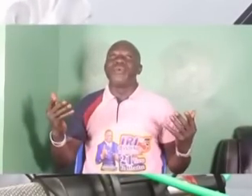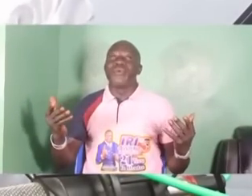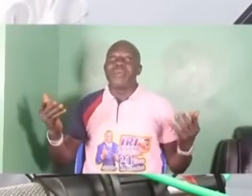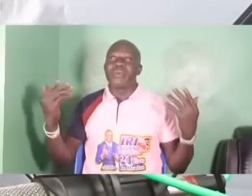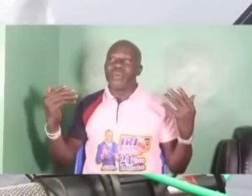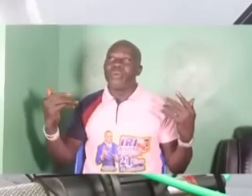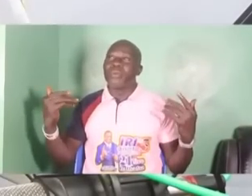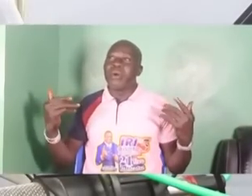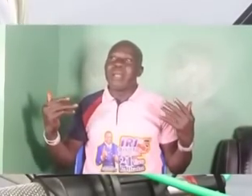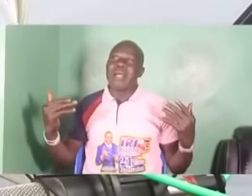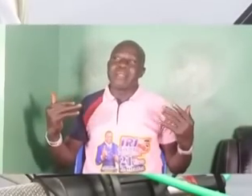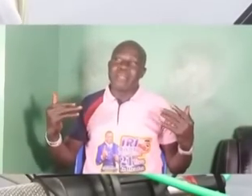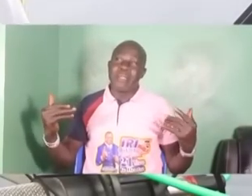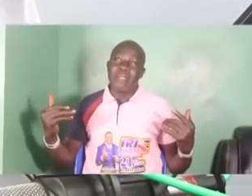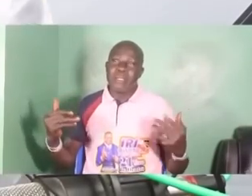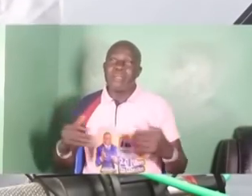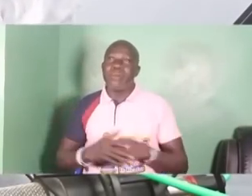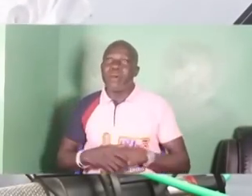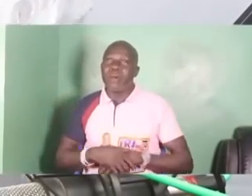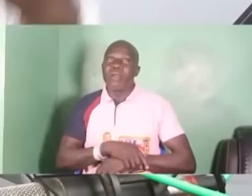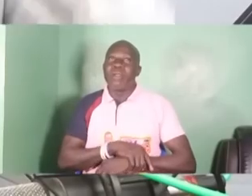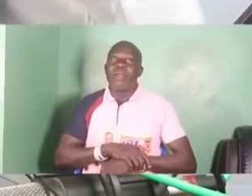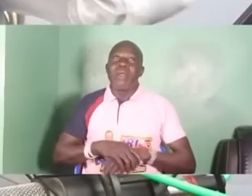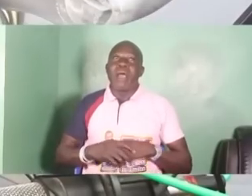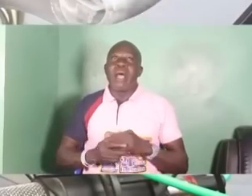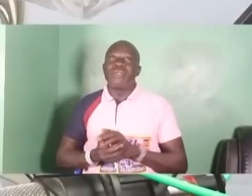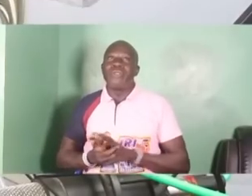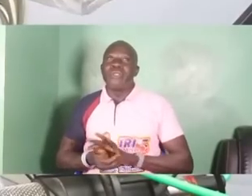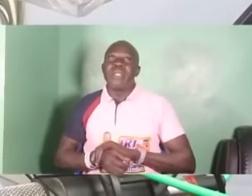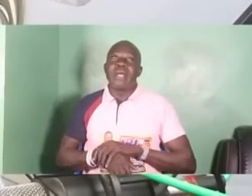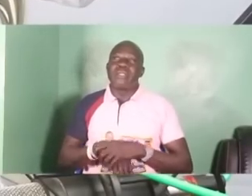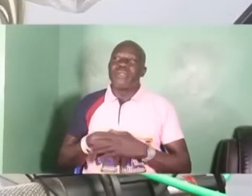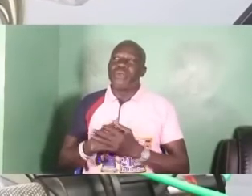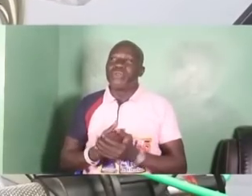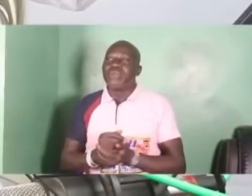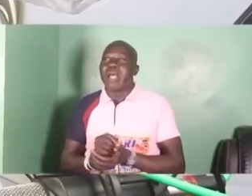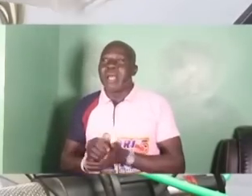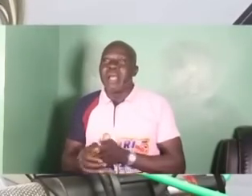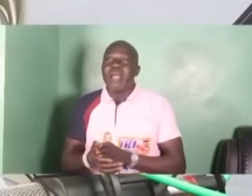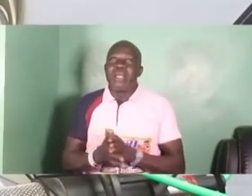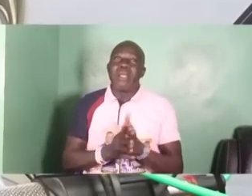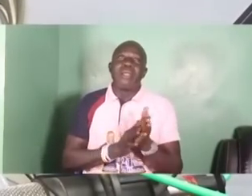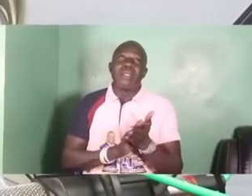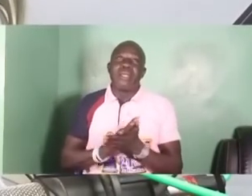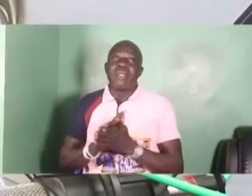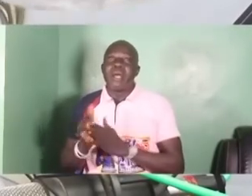o ra du pupo lati igbo adun mi lati roju re